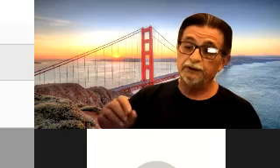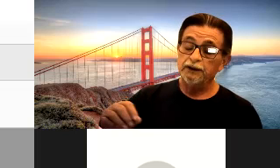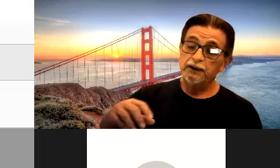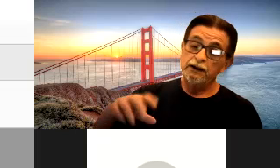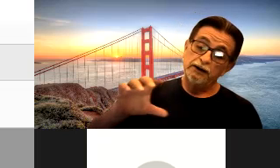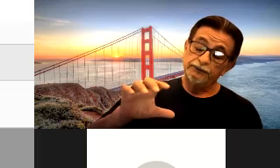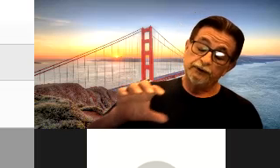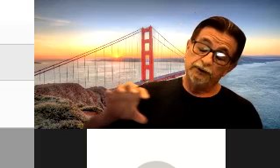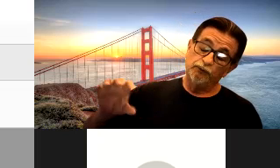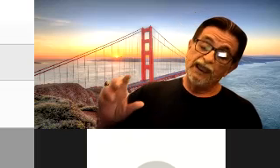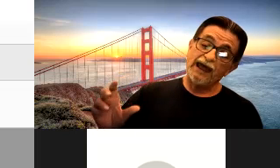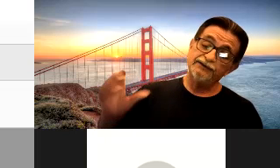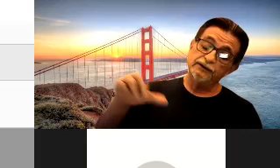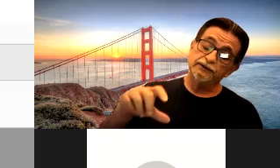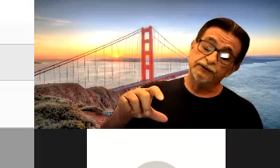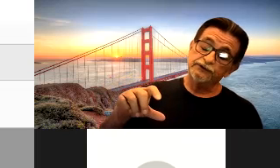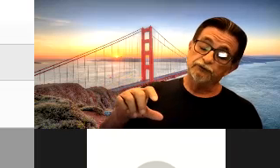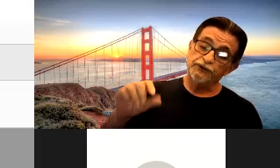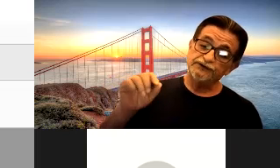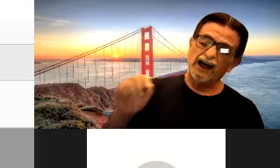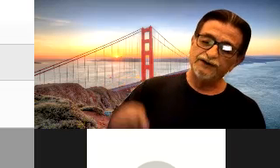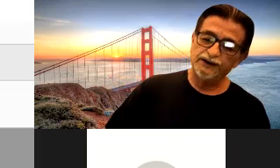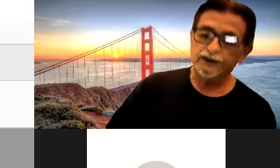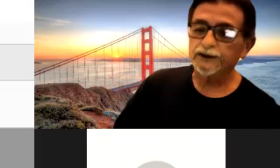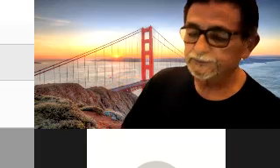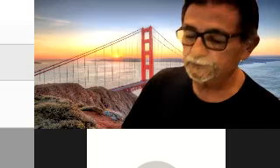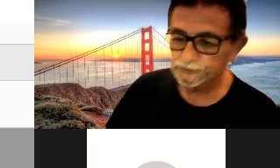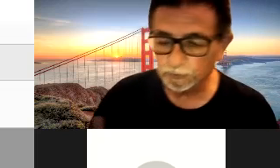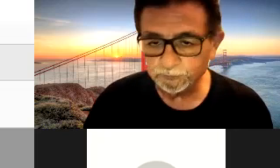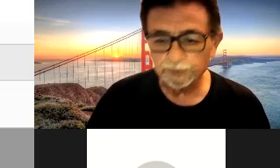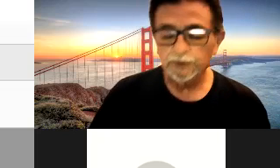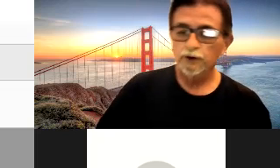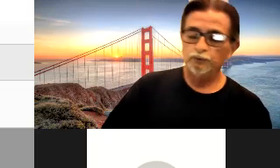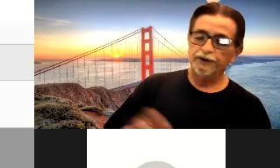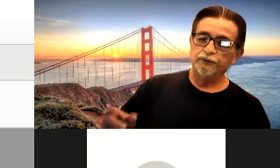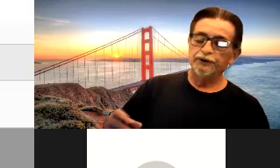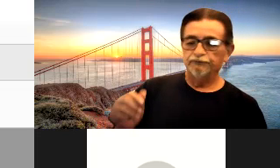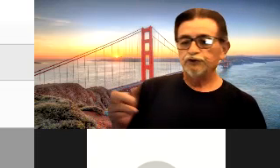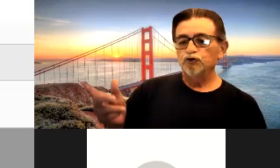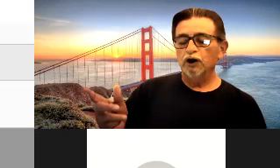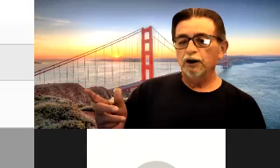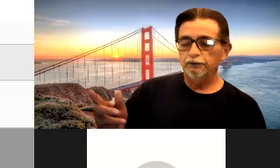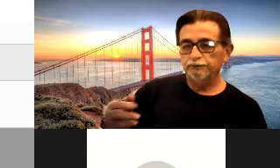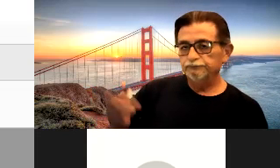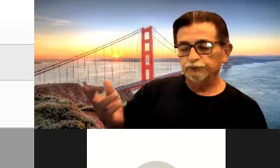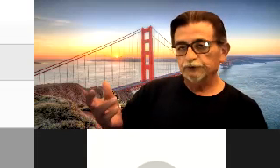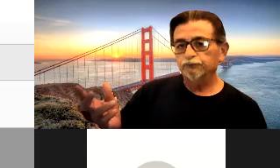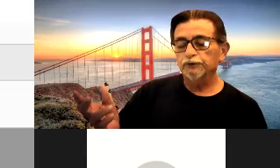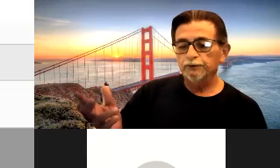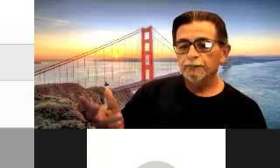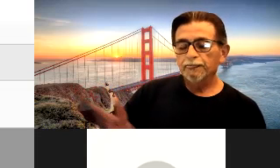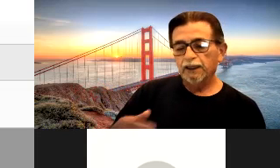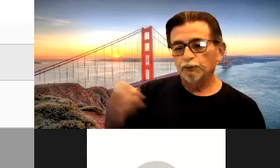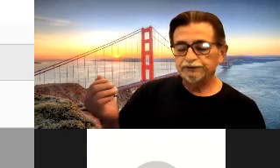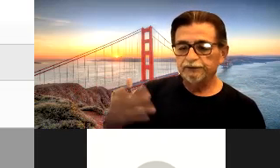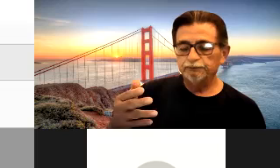out we add the suffix IDE. So sulfur, we get rid of the UR for